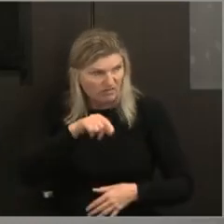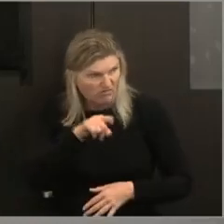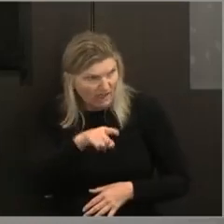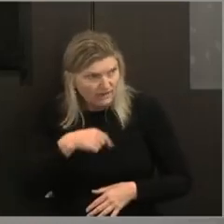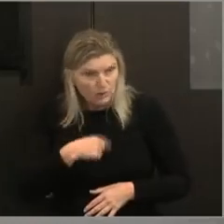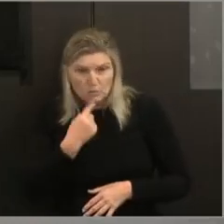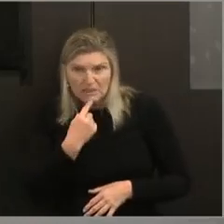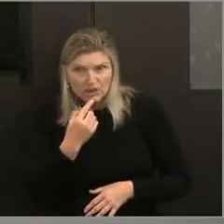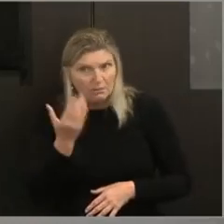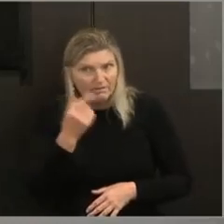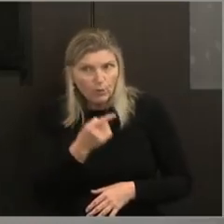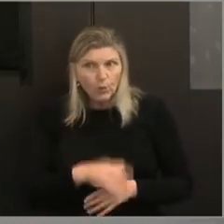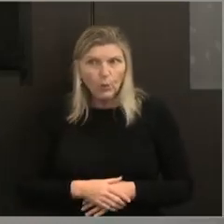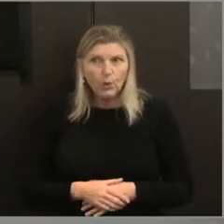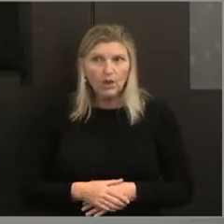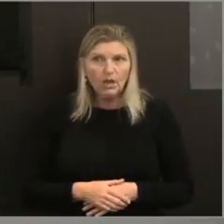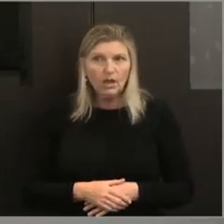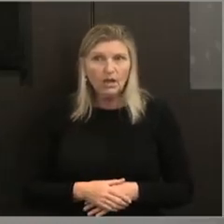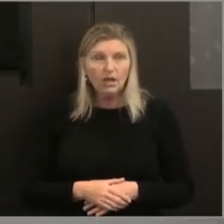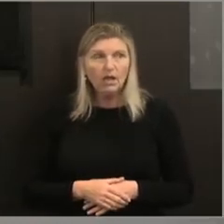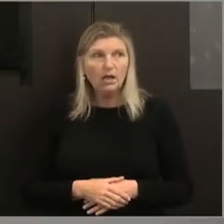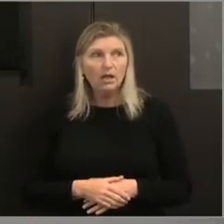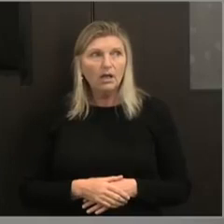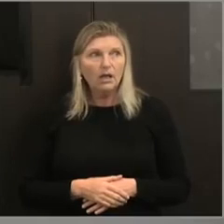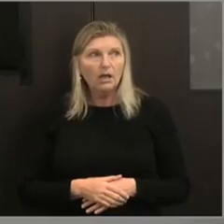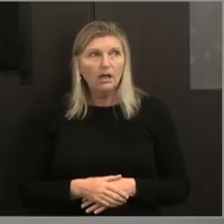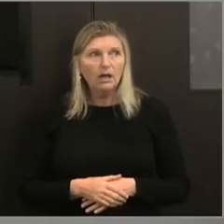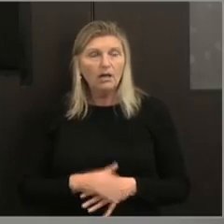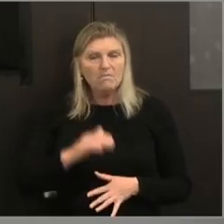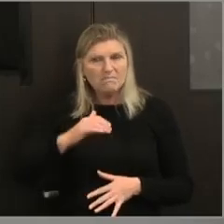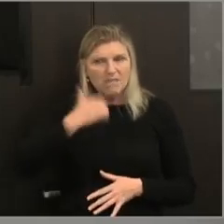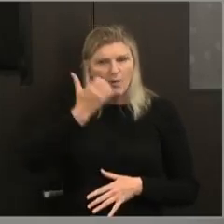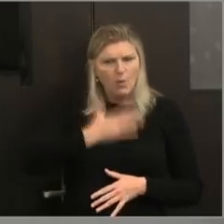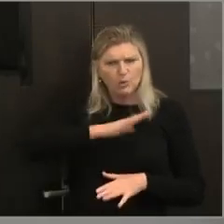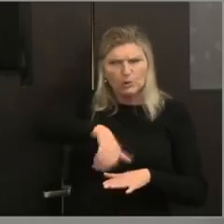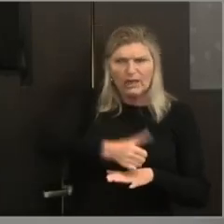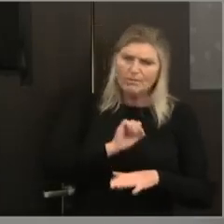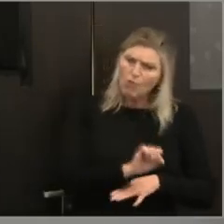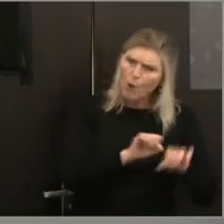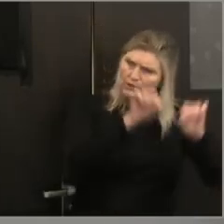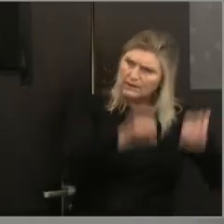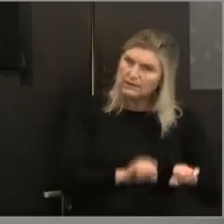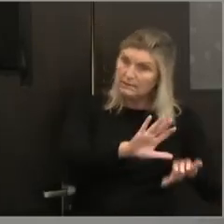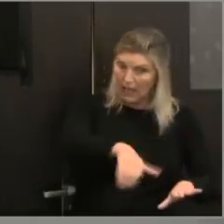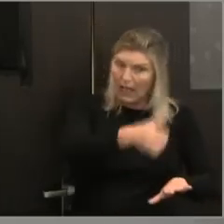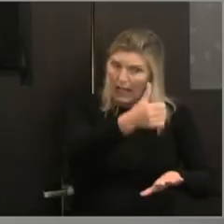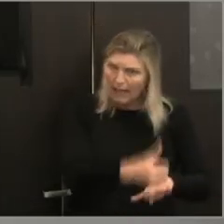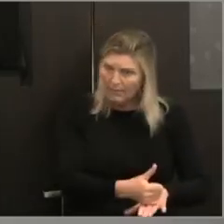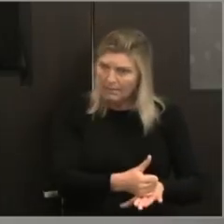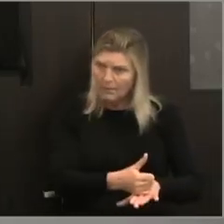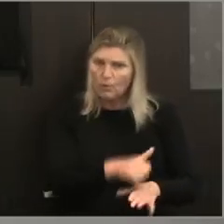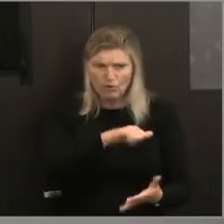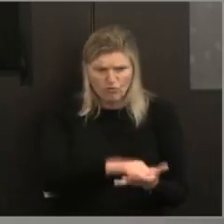brief, the desire now for Māori to design their own systems and to implement those systems with